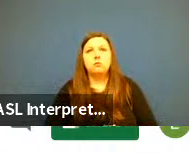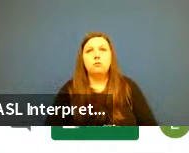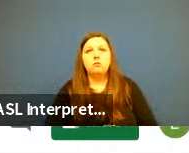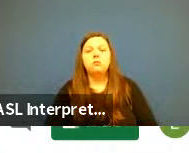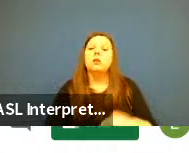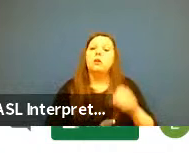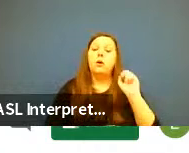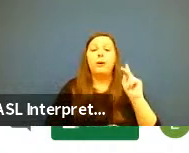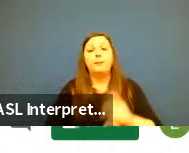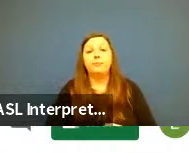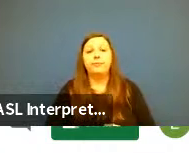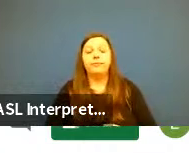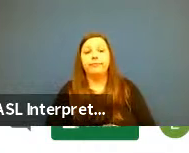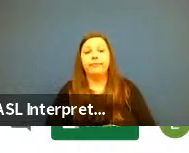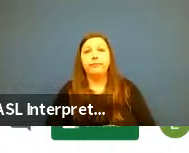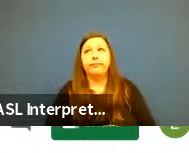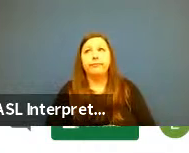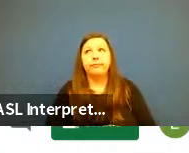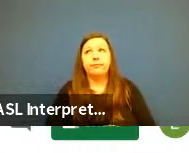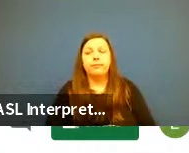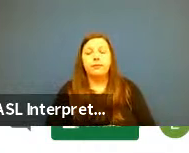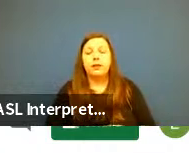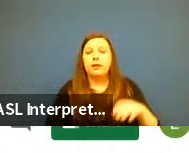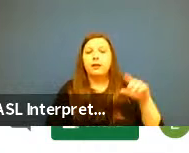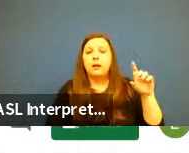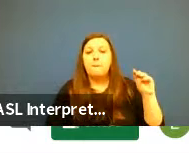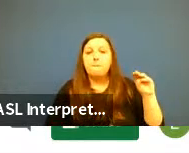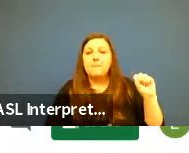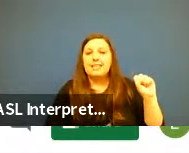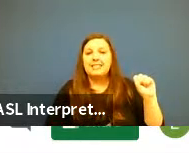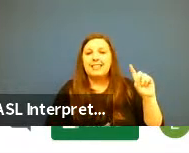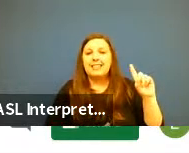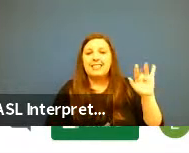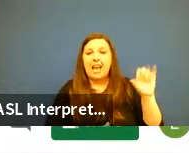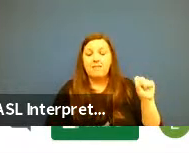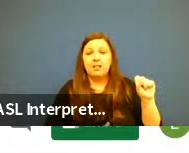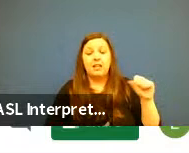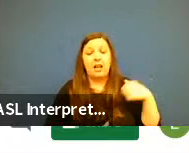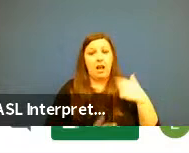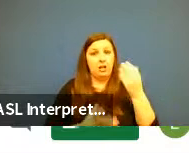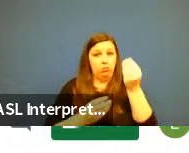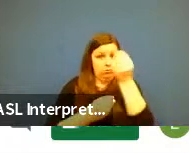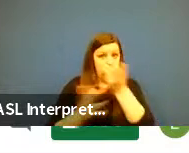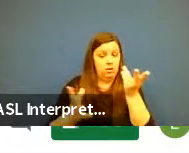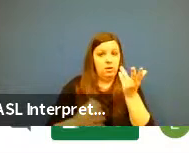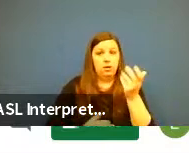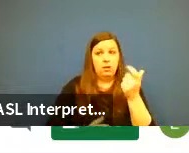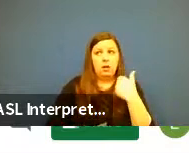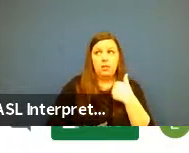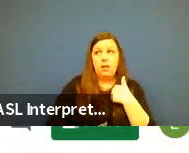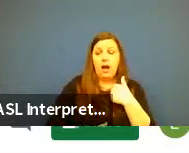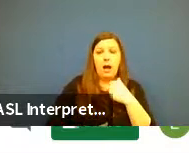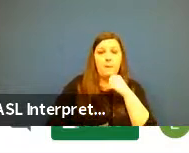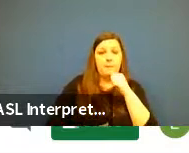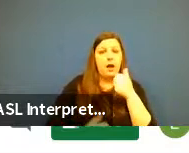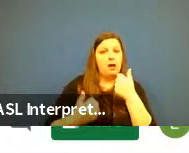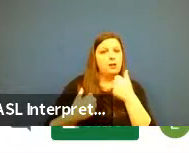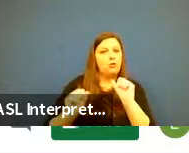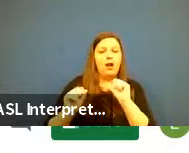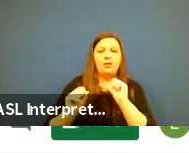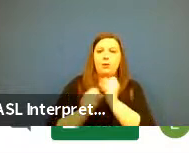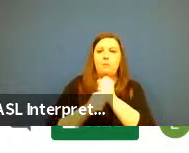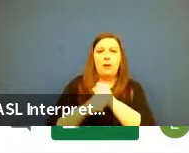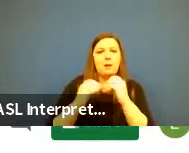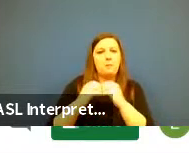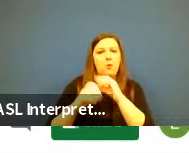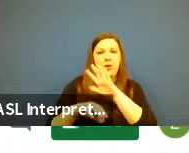All right, so. And I want to be sure that I'm not asking to take, make assignments for your staff, Dr.